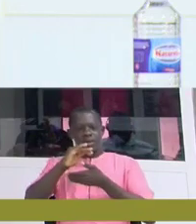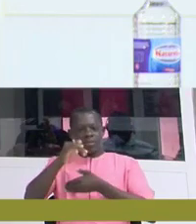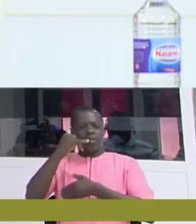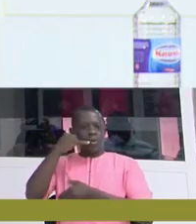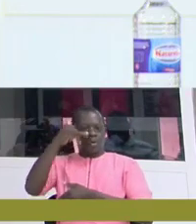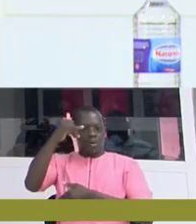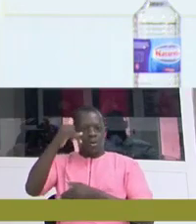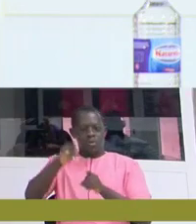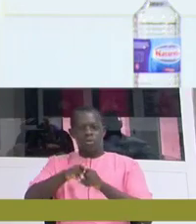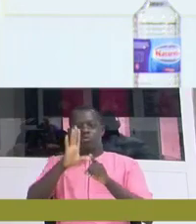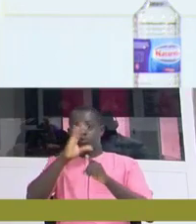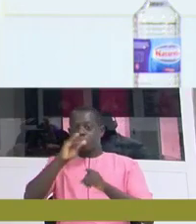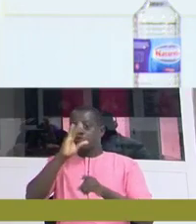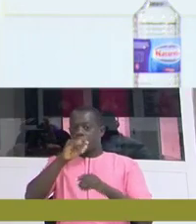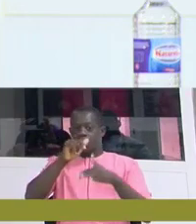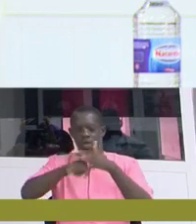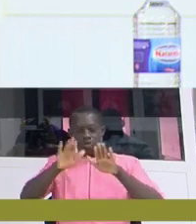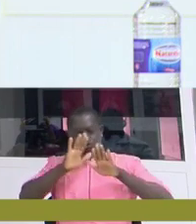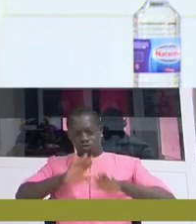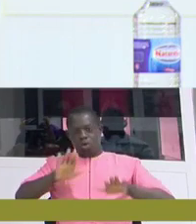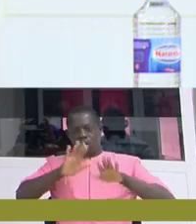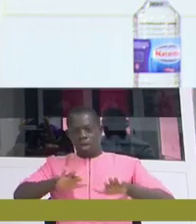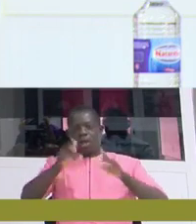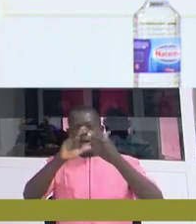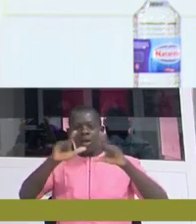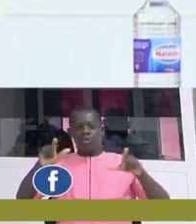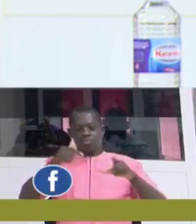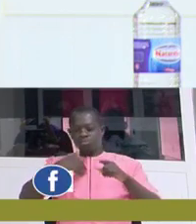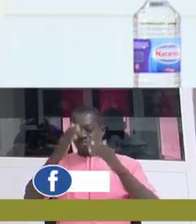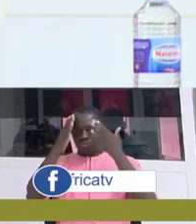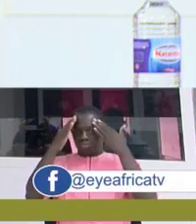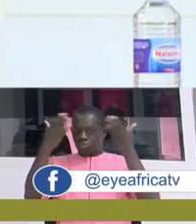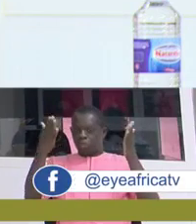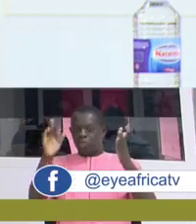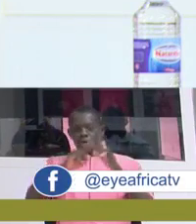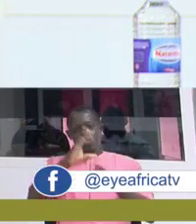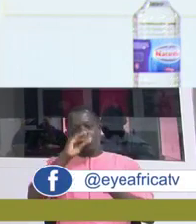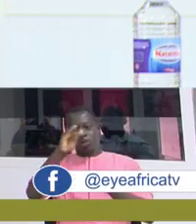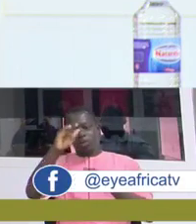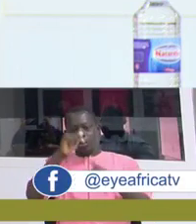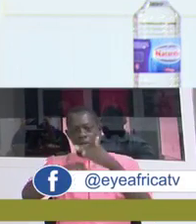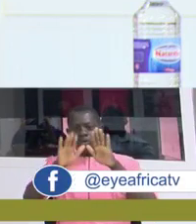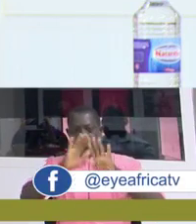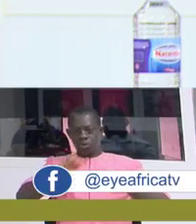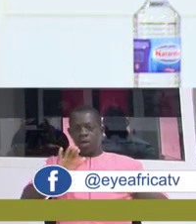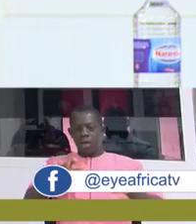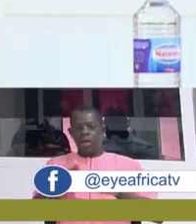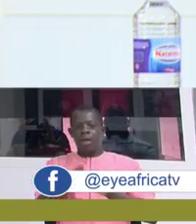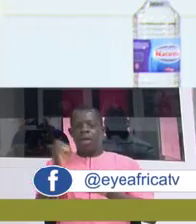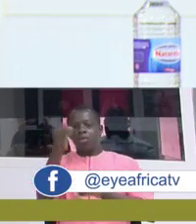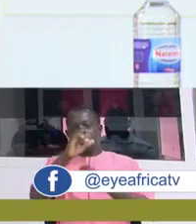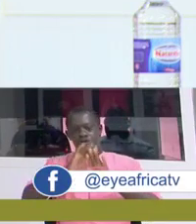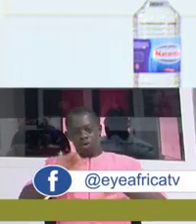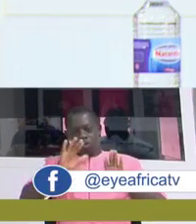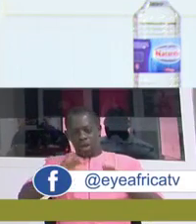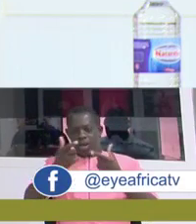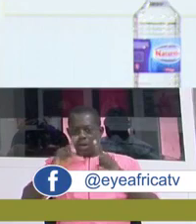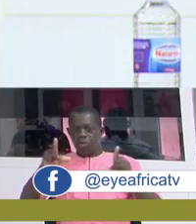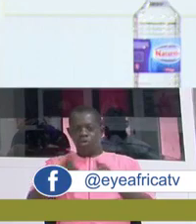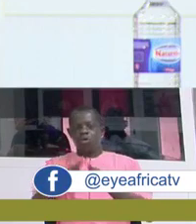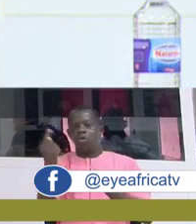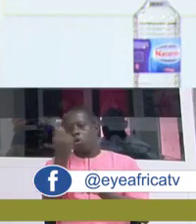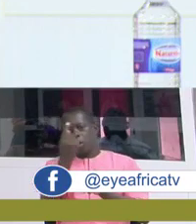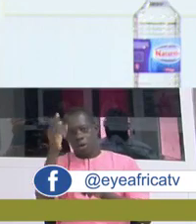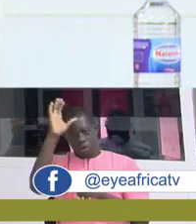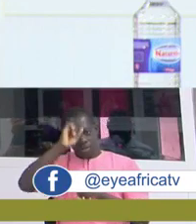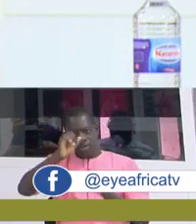call. Kadiamu Jola kando. He was speaking in Jola. Adimala kamune faje. But I did not know what he was saying. Jola kando na mungo konton drodi. Because Jola, apart from greetings.